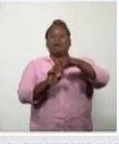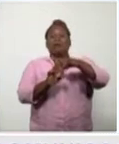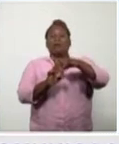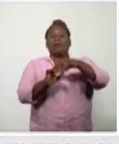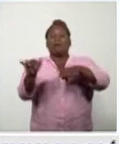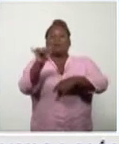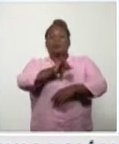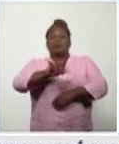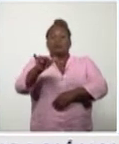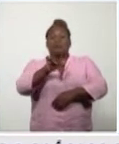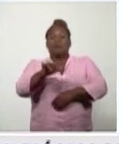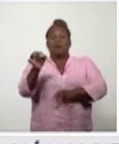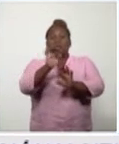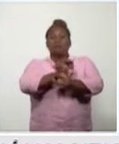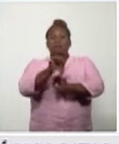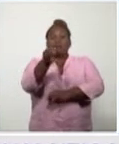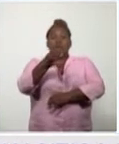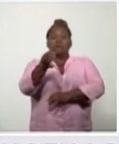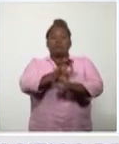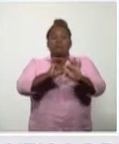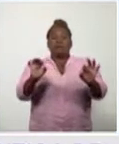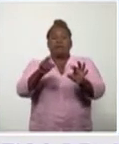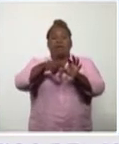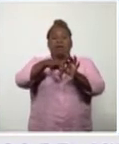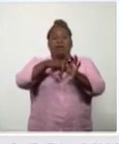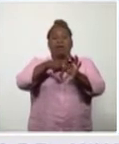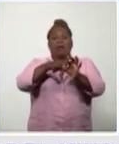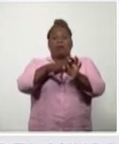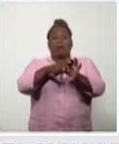the special municipality of the Isle of Youth.